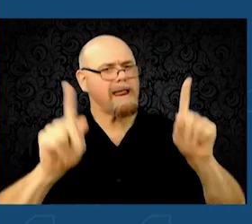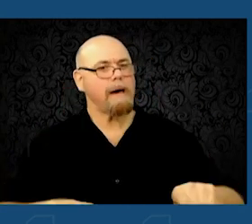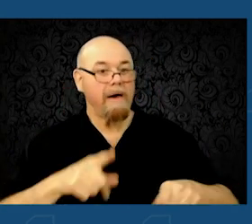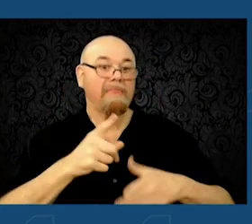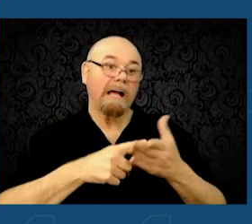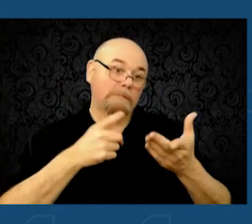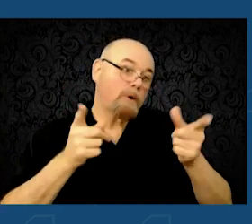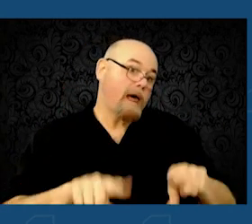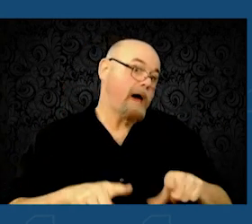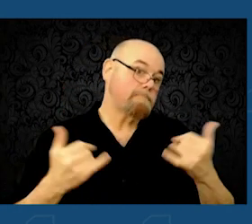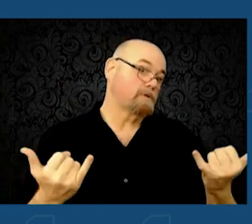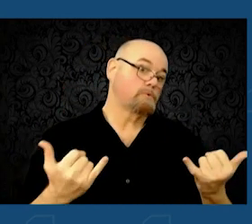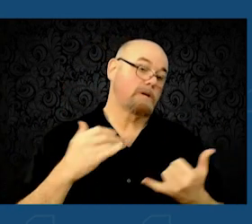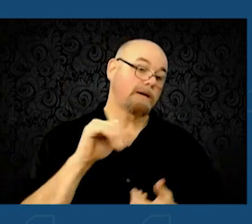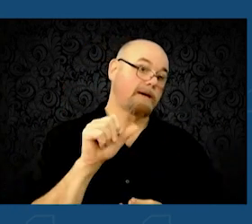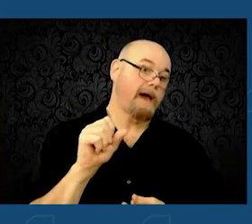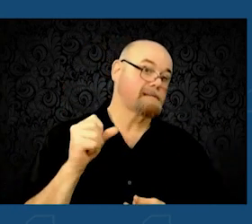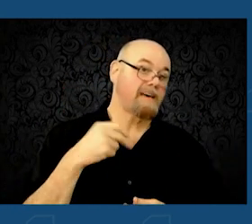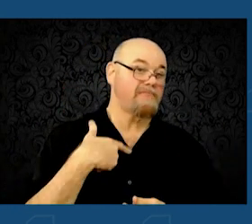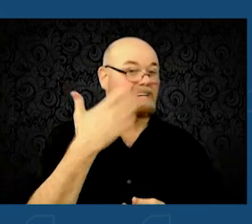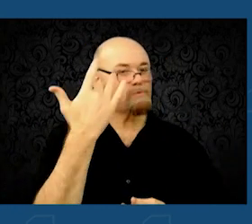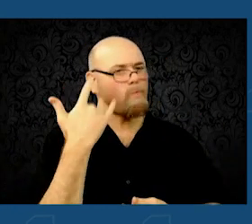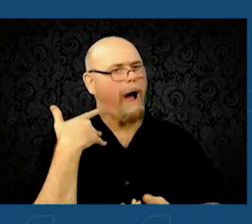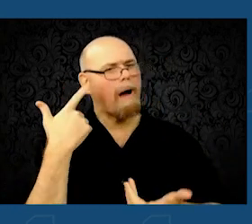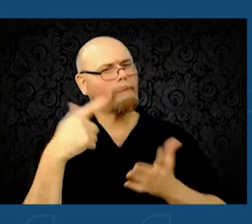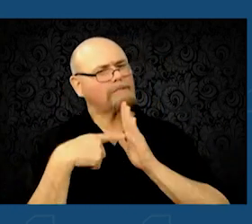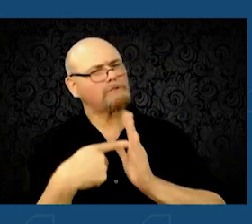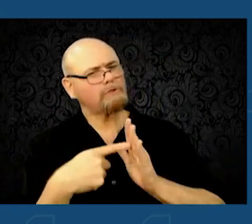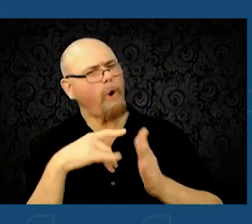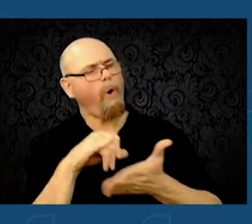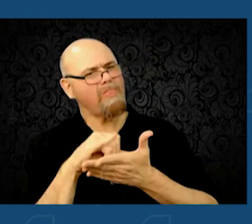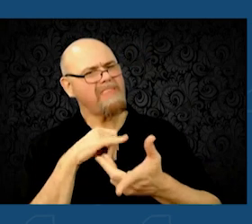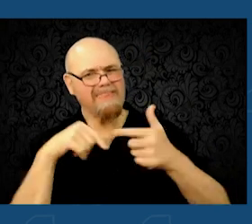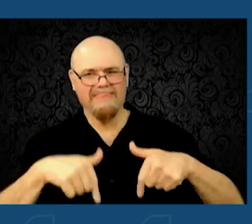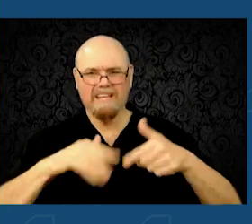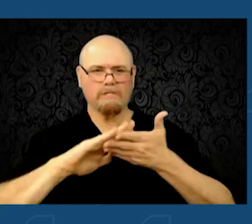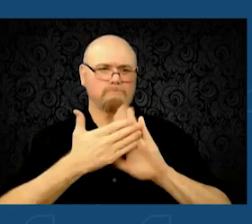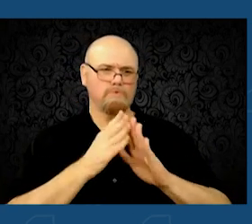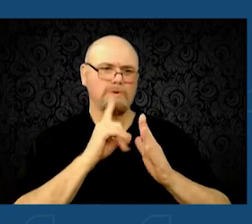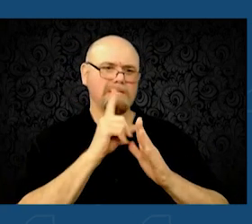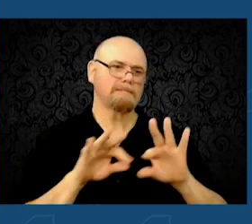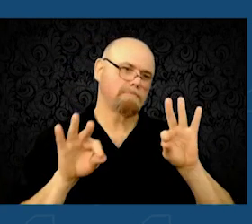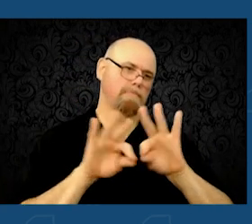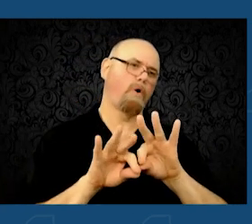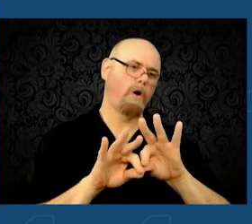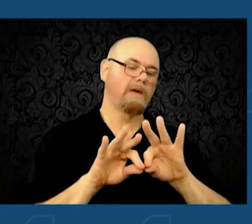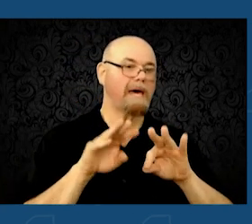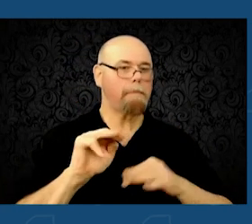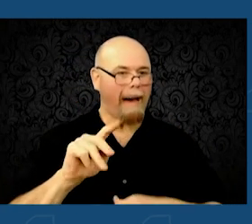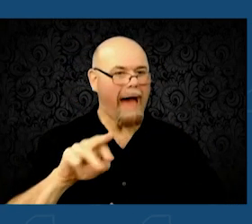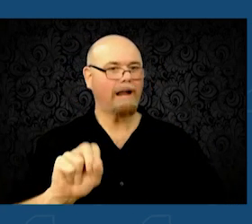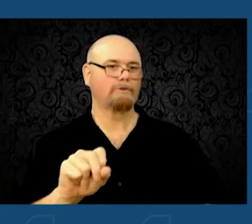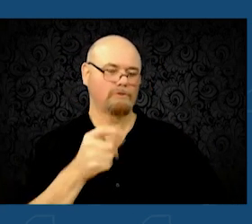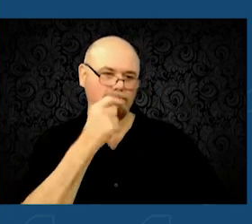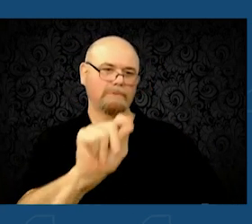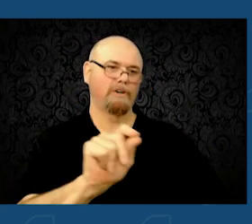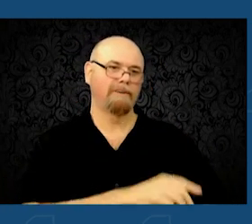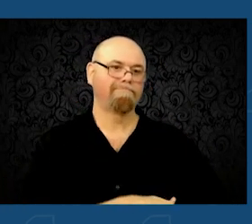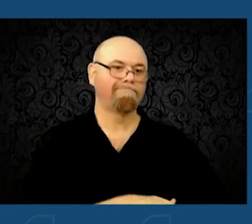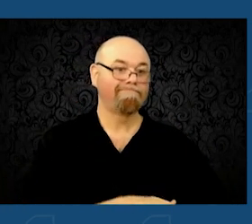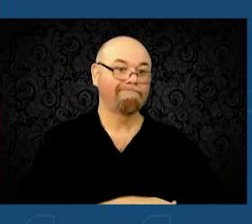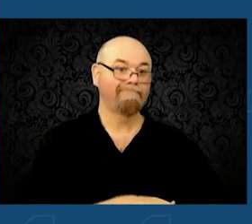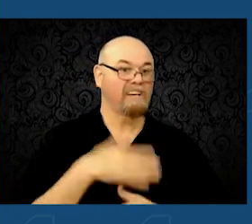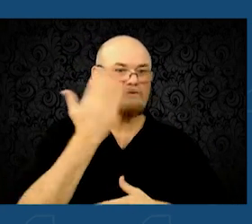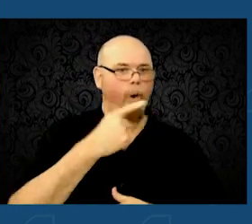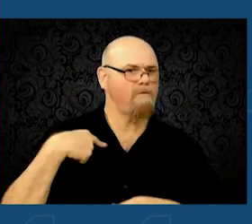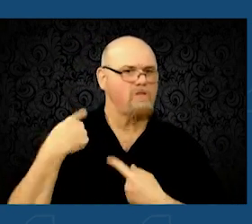we're here. That's why we're here to demonstrate this is a community that matters. Matters. It has been overlooked, taken for